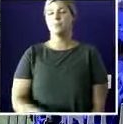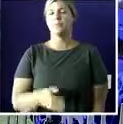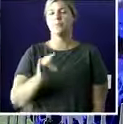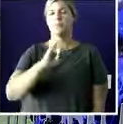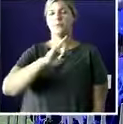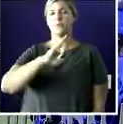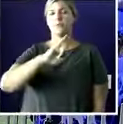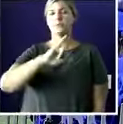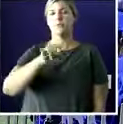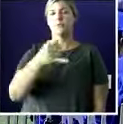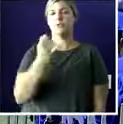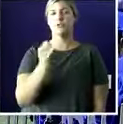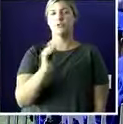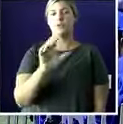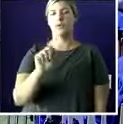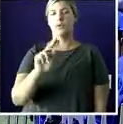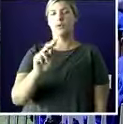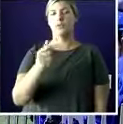Julie Ann Angeli.